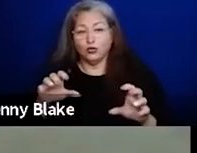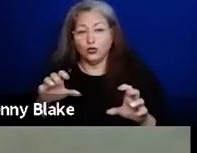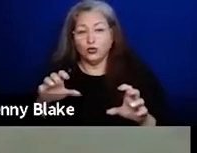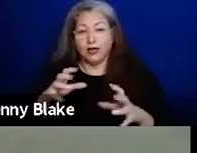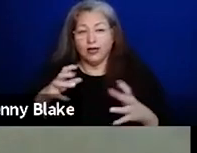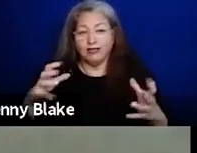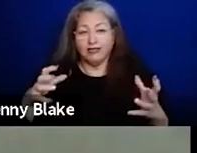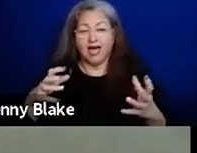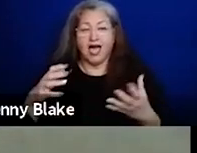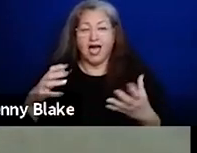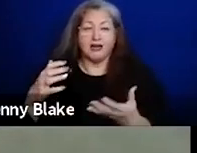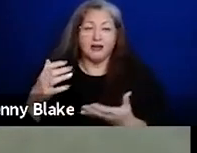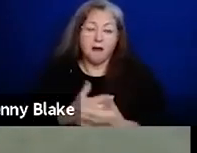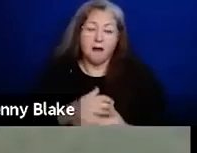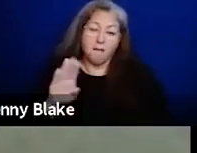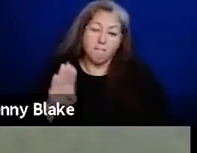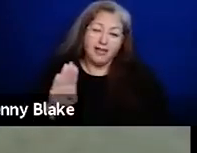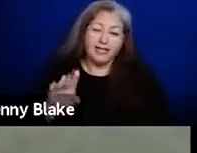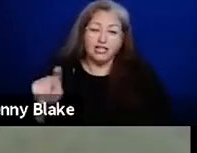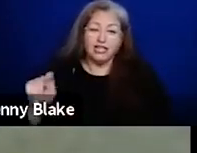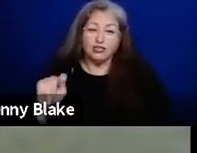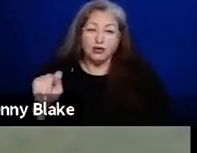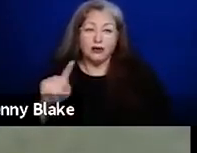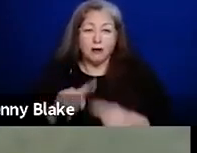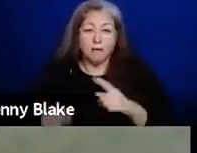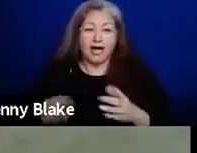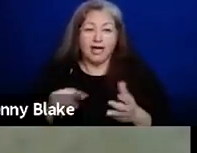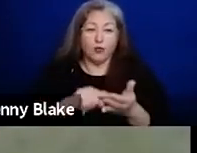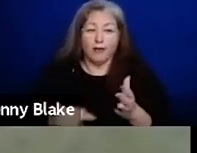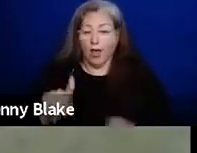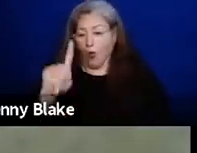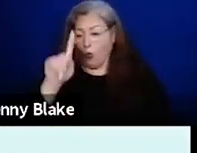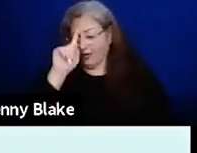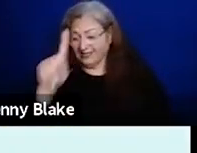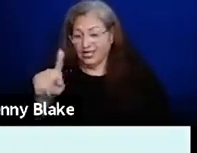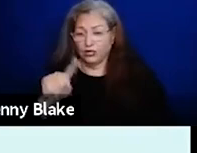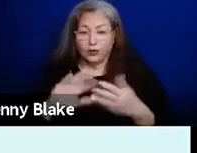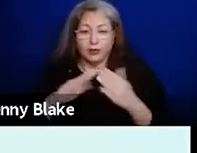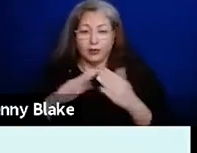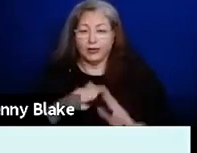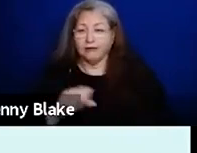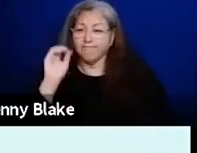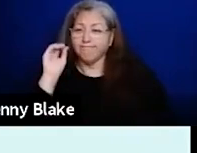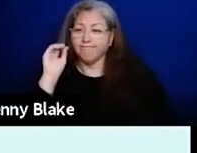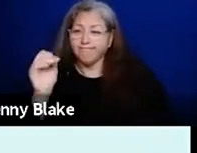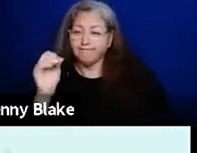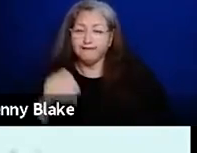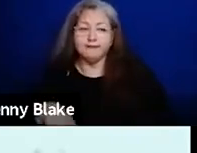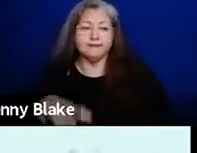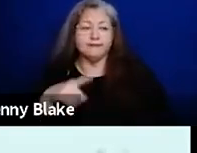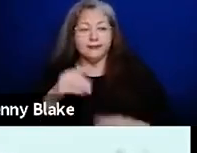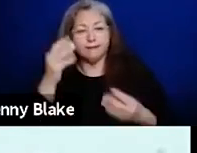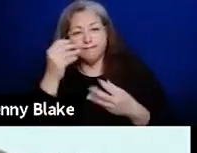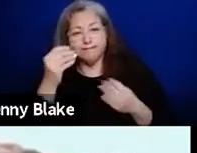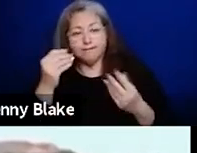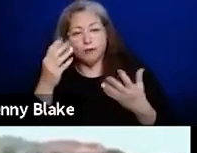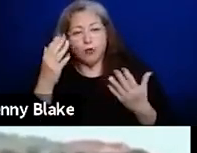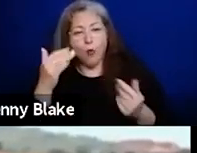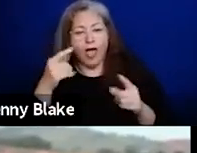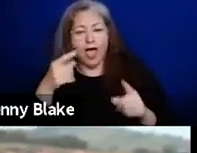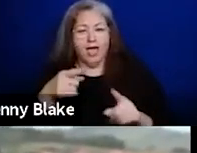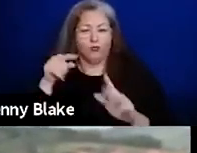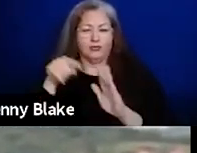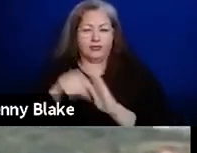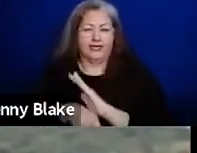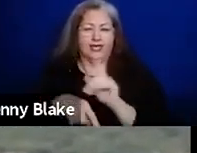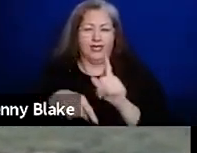and trillions, but they never gave any 1 billion to the community. There are claims and counterclaims about why Fikile Changase was